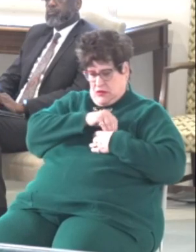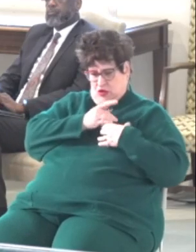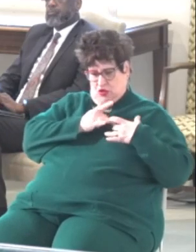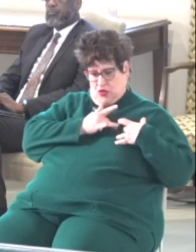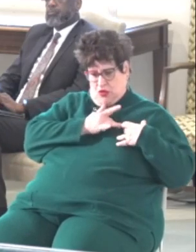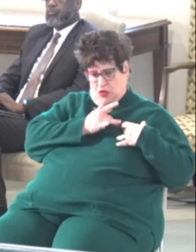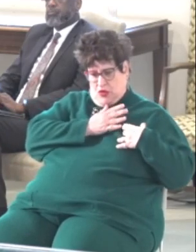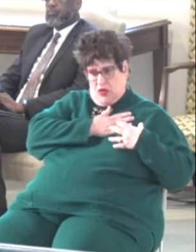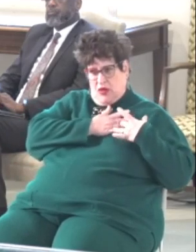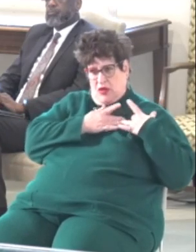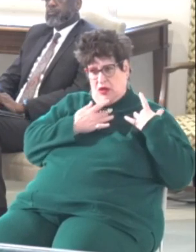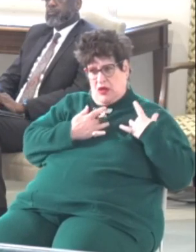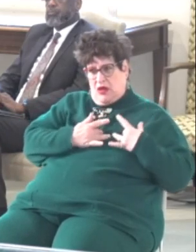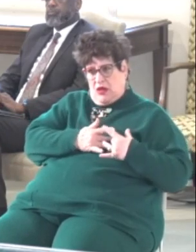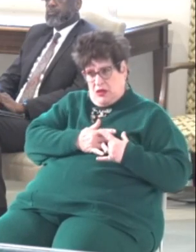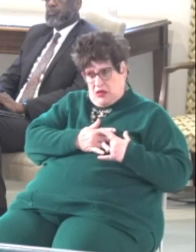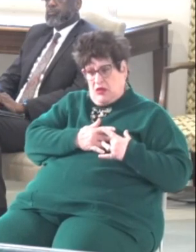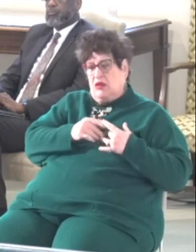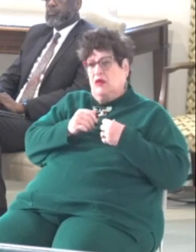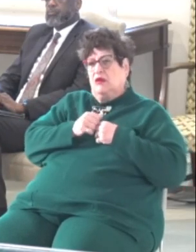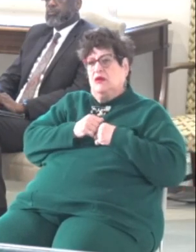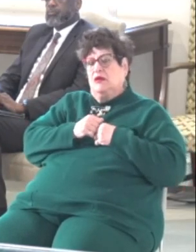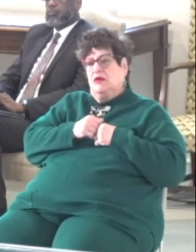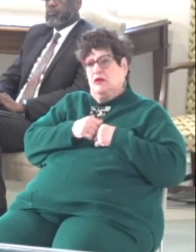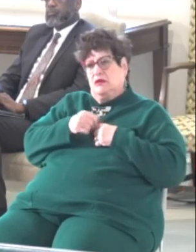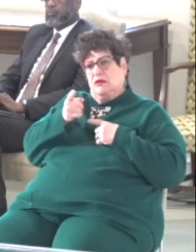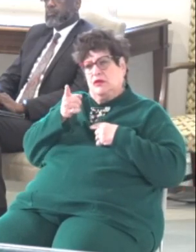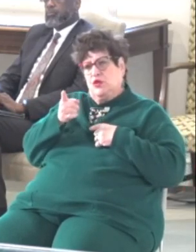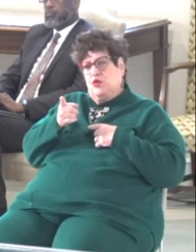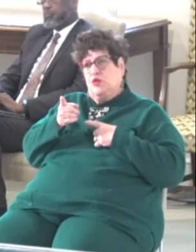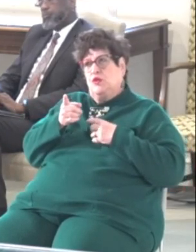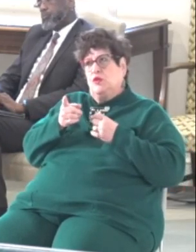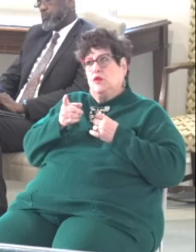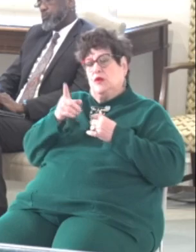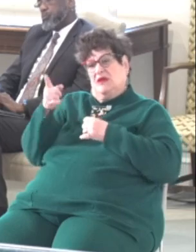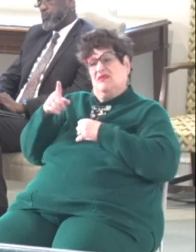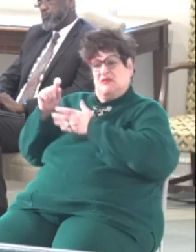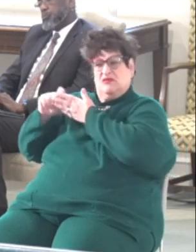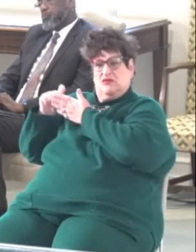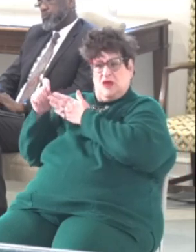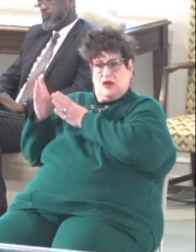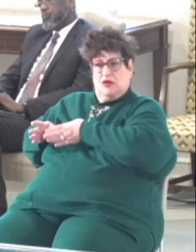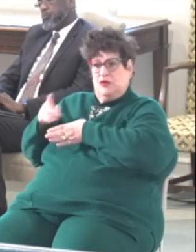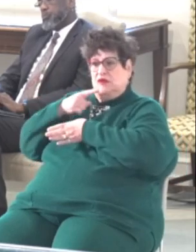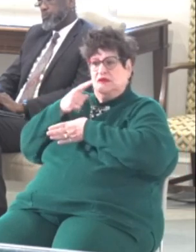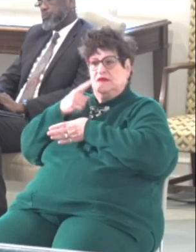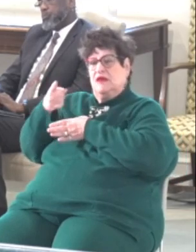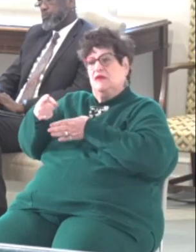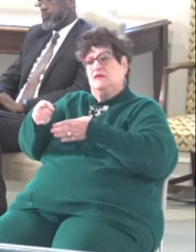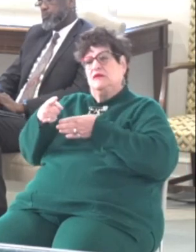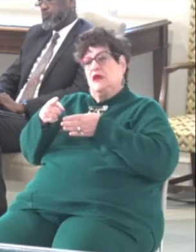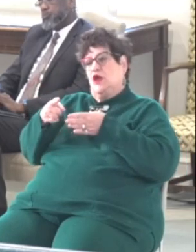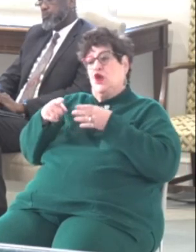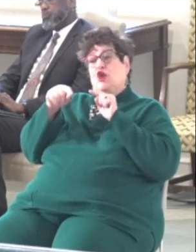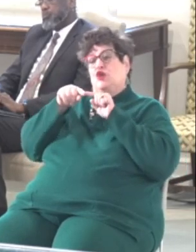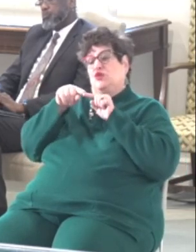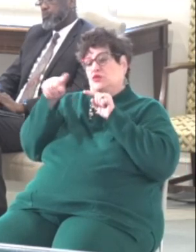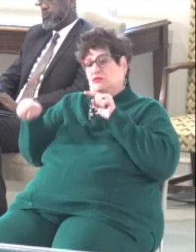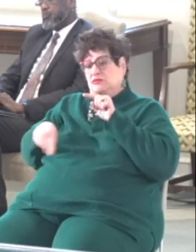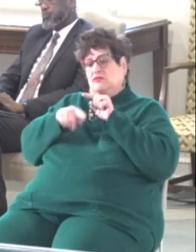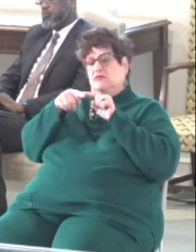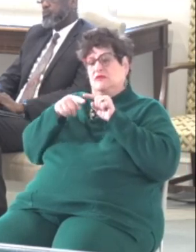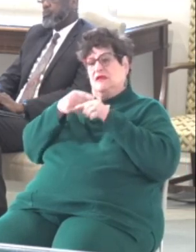To direct this light requires us, as Dag Hammarskjöld suggests, to vanish as an end and remain only as a means,